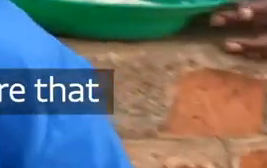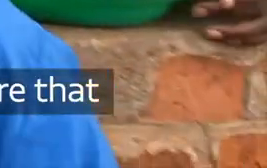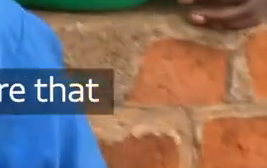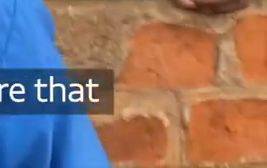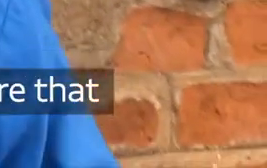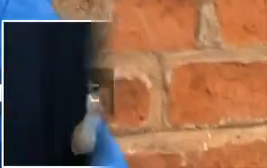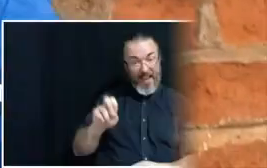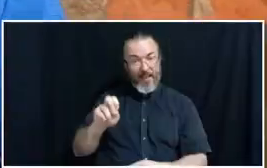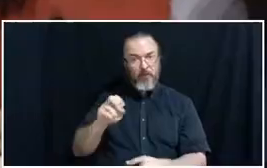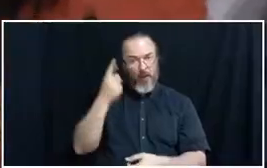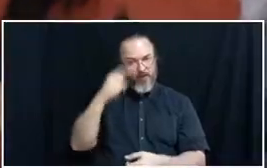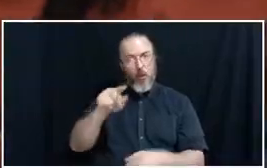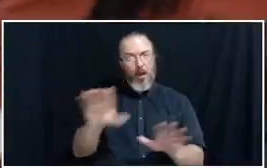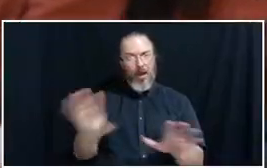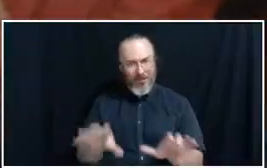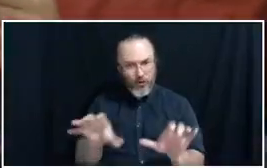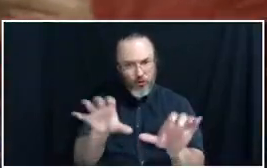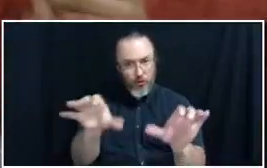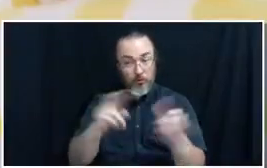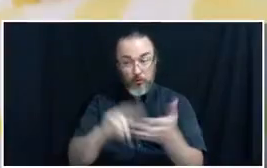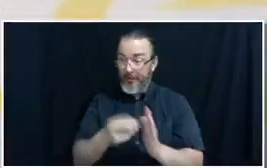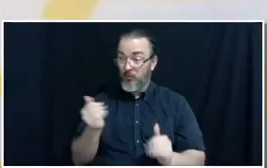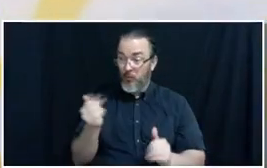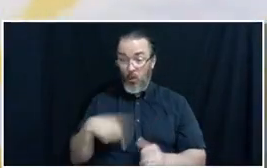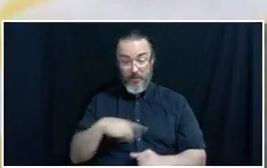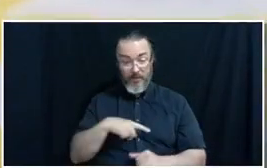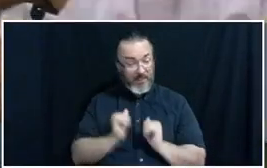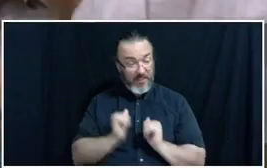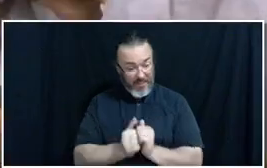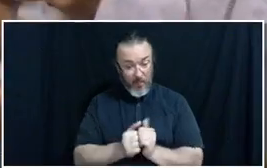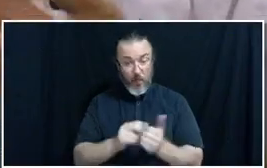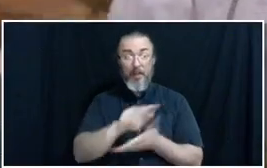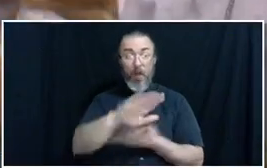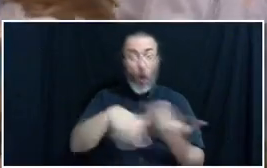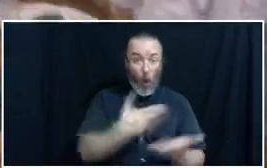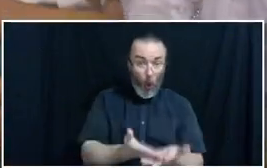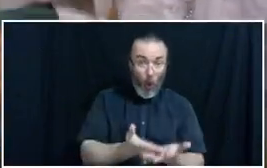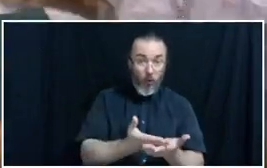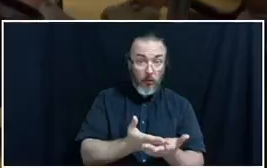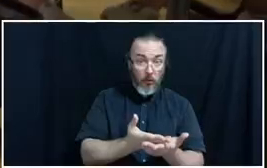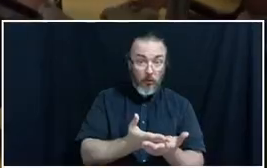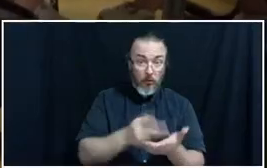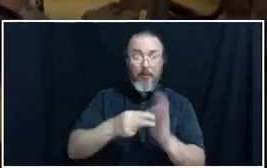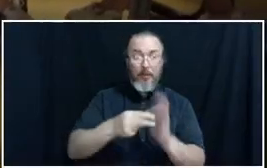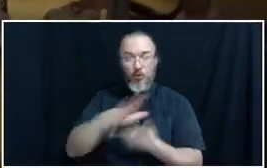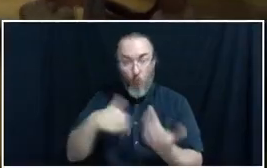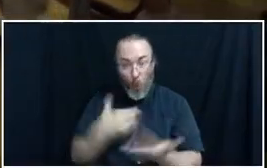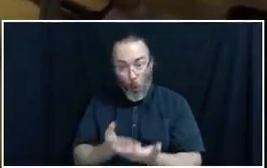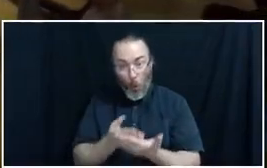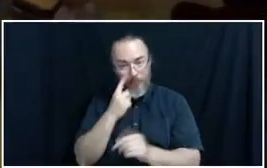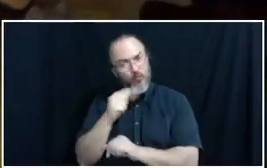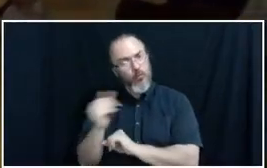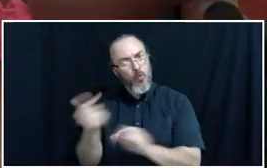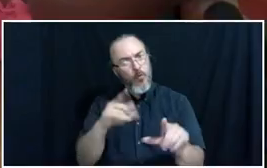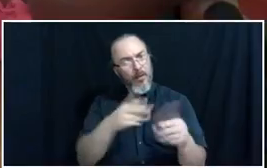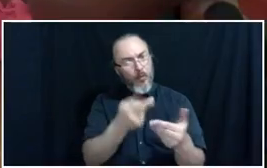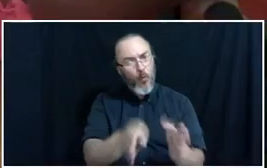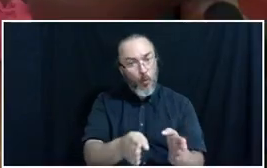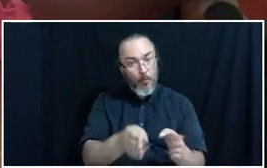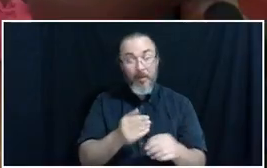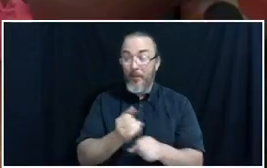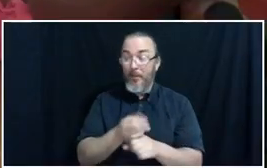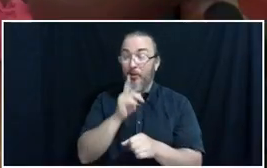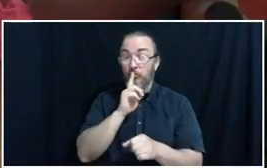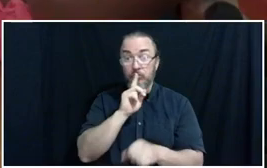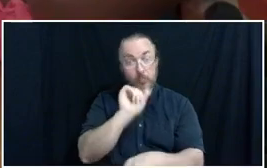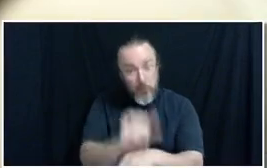we must ensure that all really does mean all in every classroom. To achieve true inclusion, we will